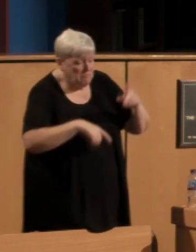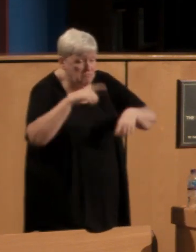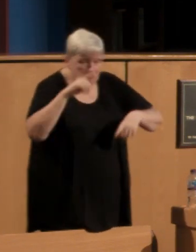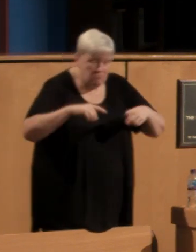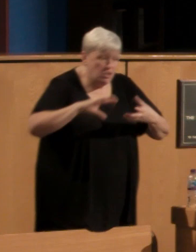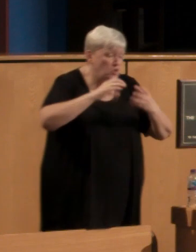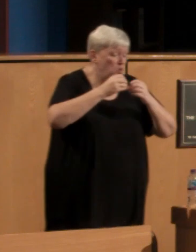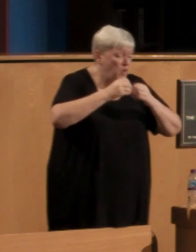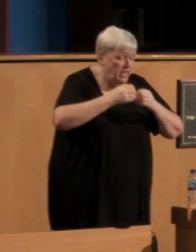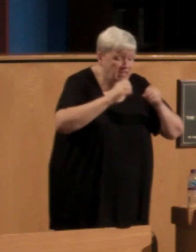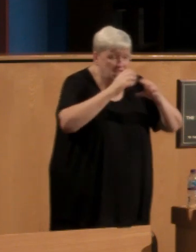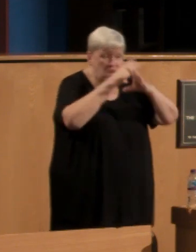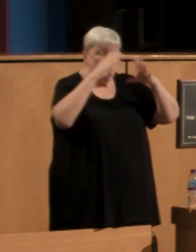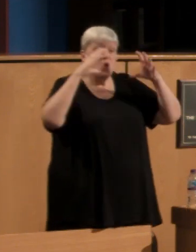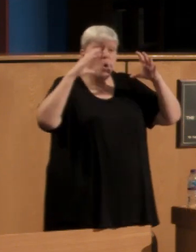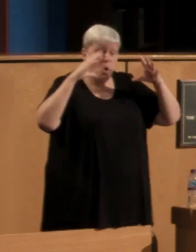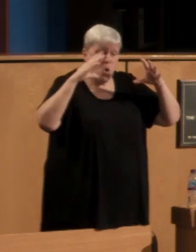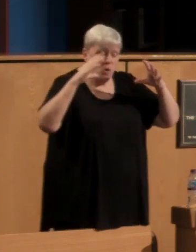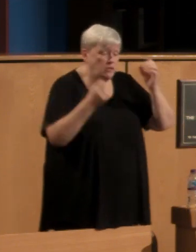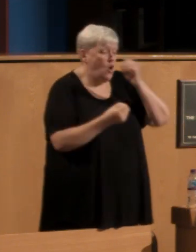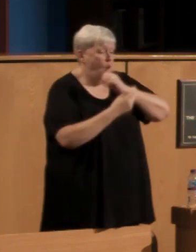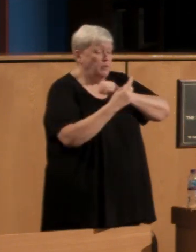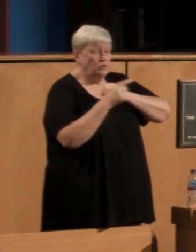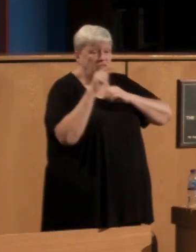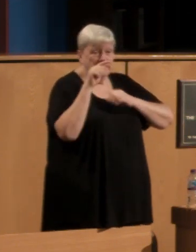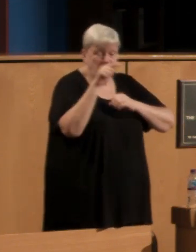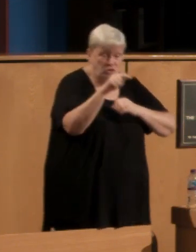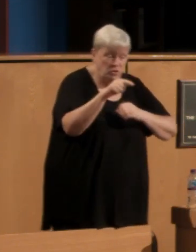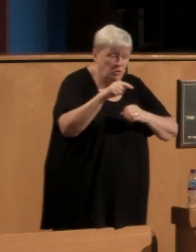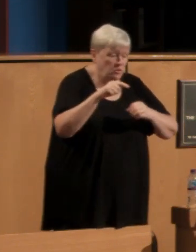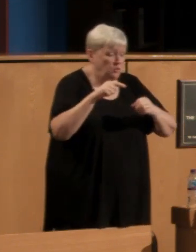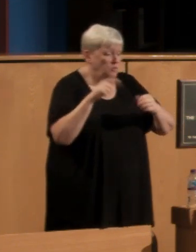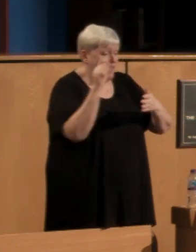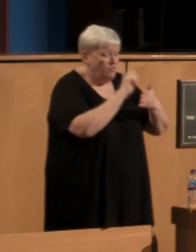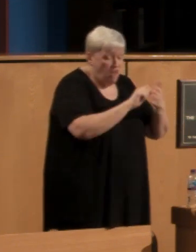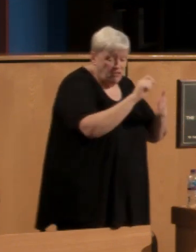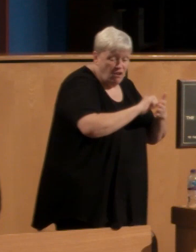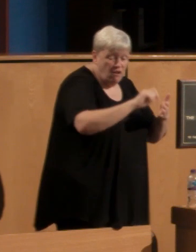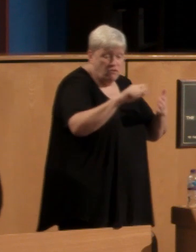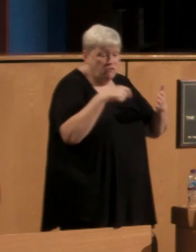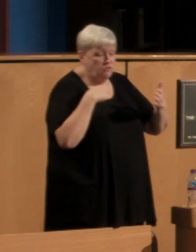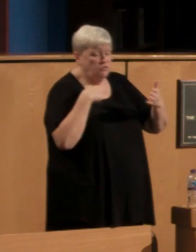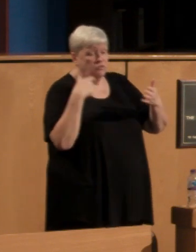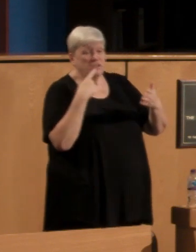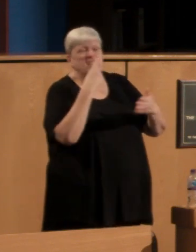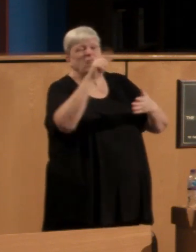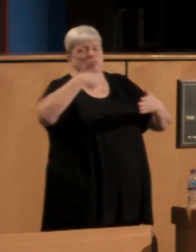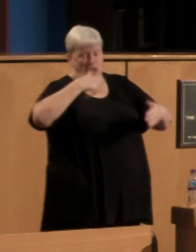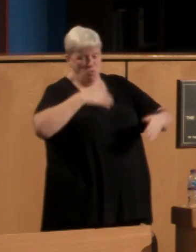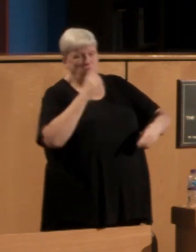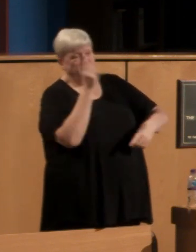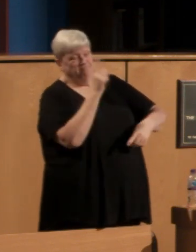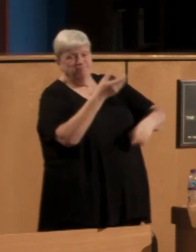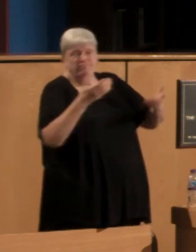create scenarios rather than opportunities for you, as whether it's as a writer or anything else, to just say what you want to be